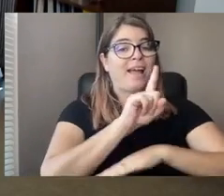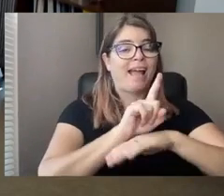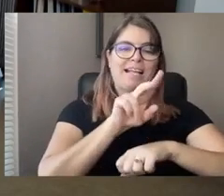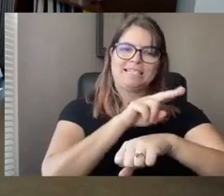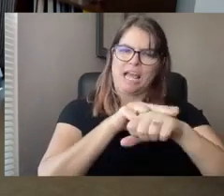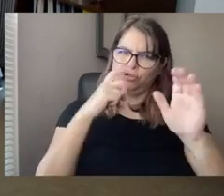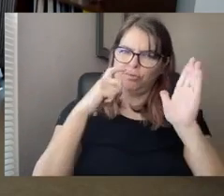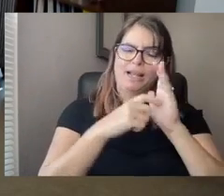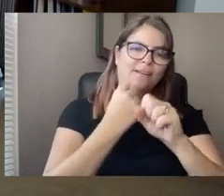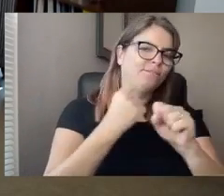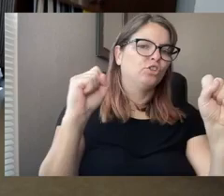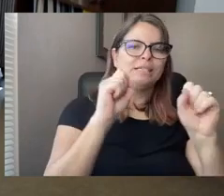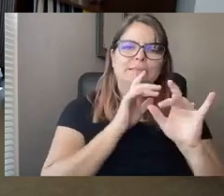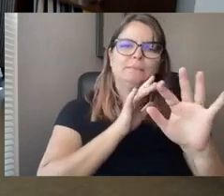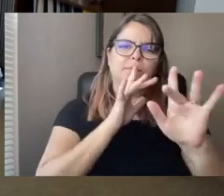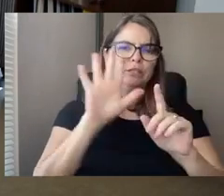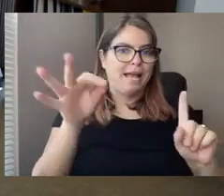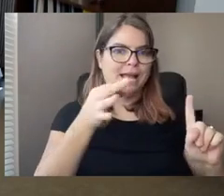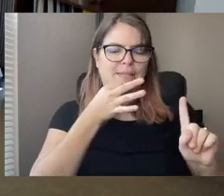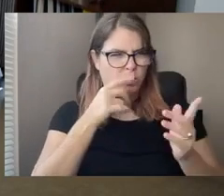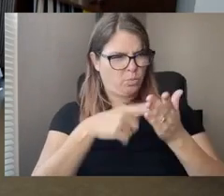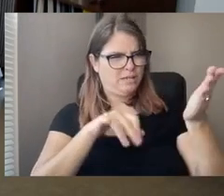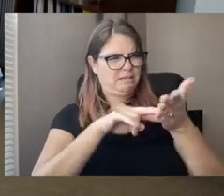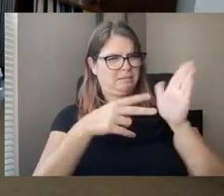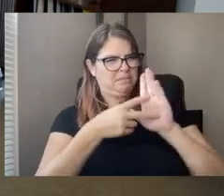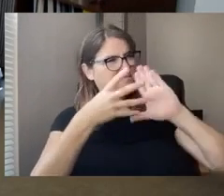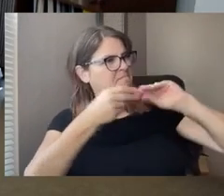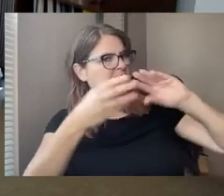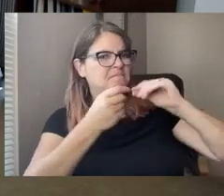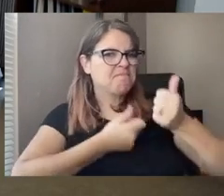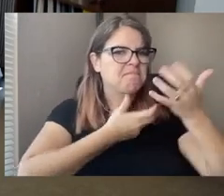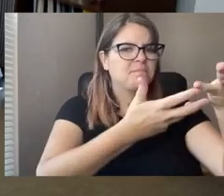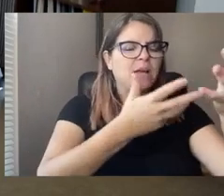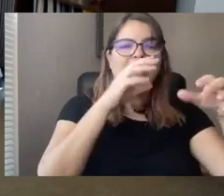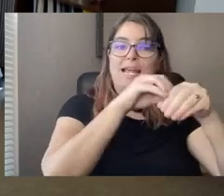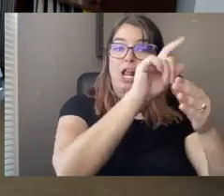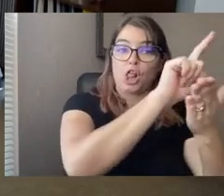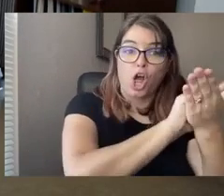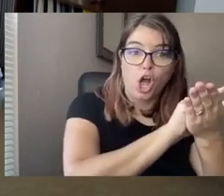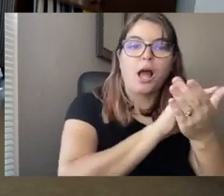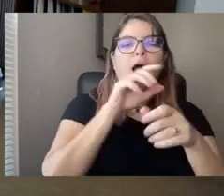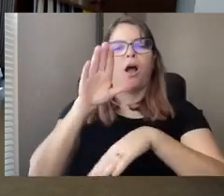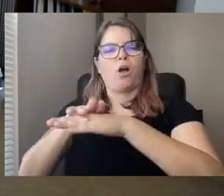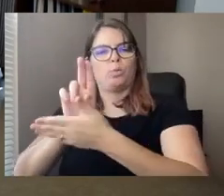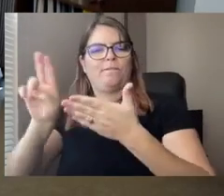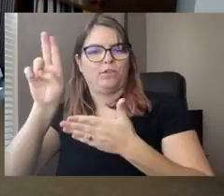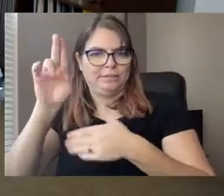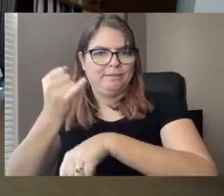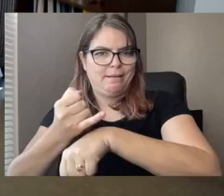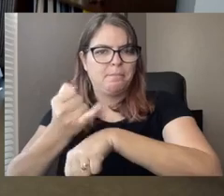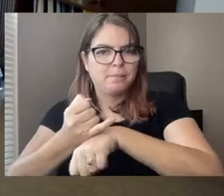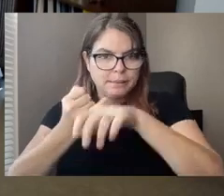speech expert on what free speech means in the law and on university campuses. My hope is that you gain a